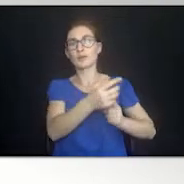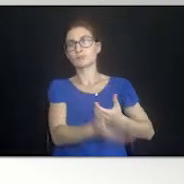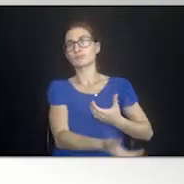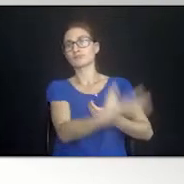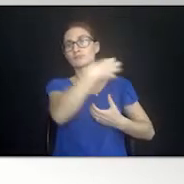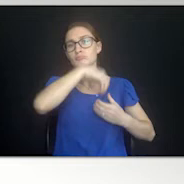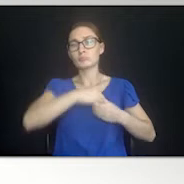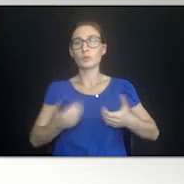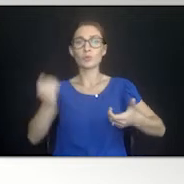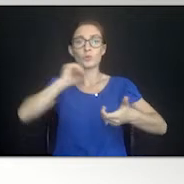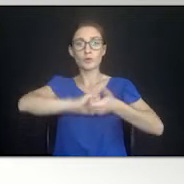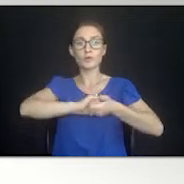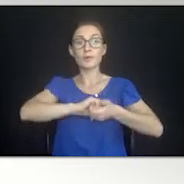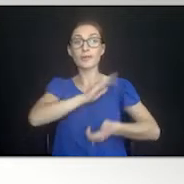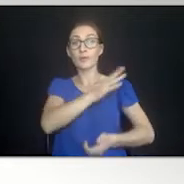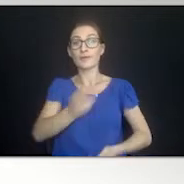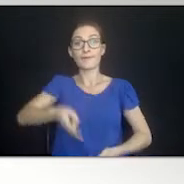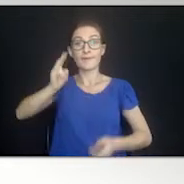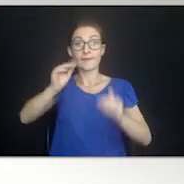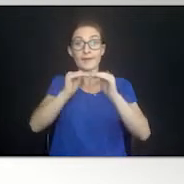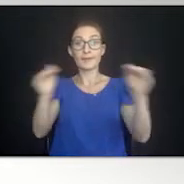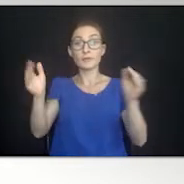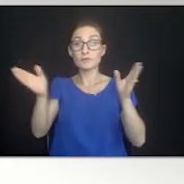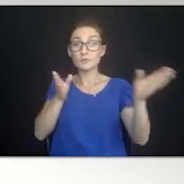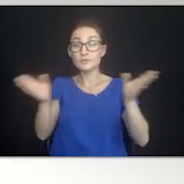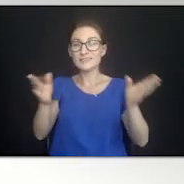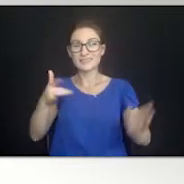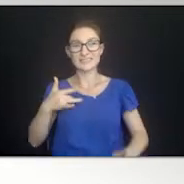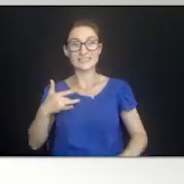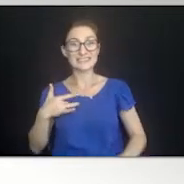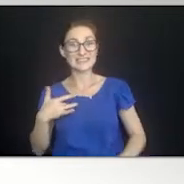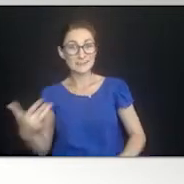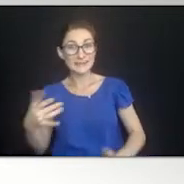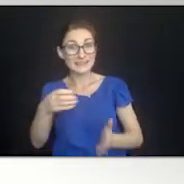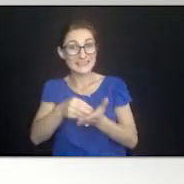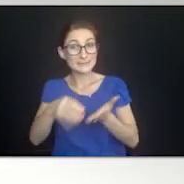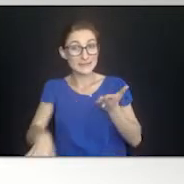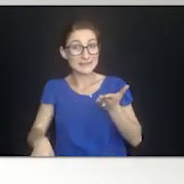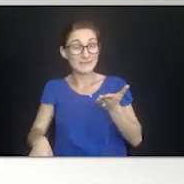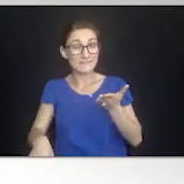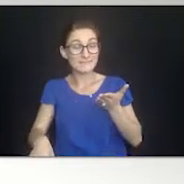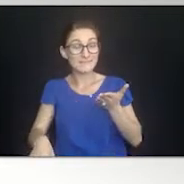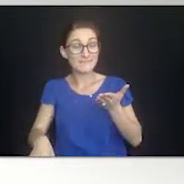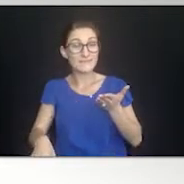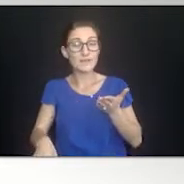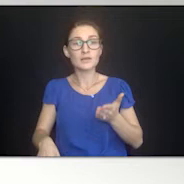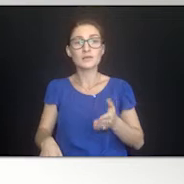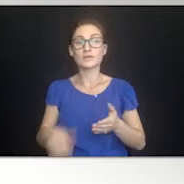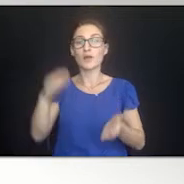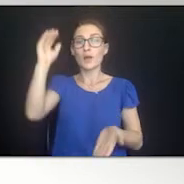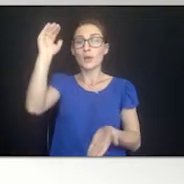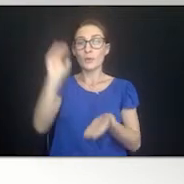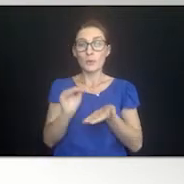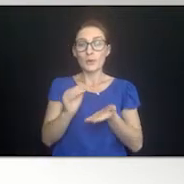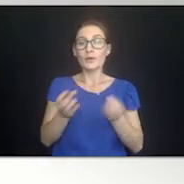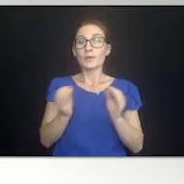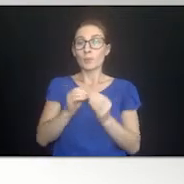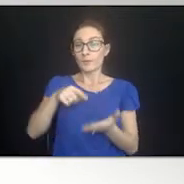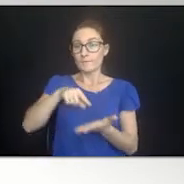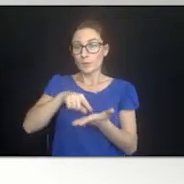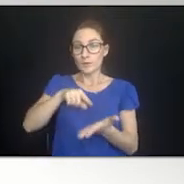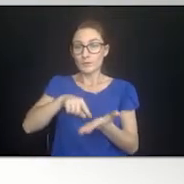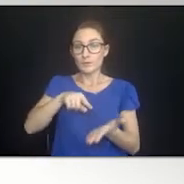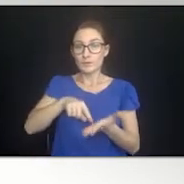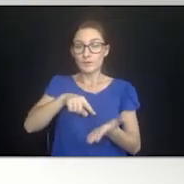work with us to bring their high-level services, which are very often very, very expensive, and bring them down and make them